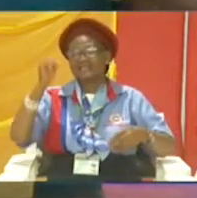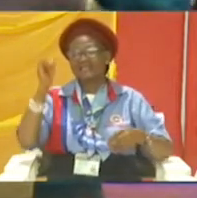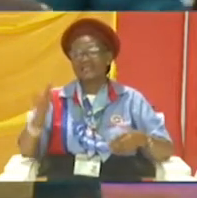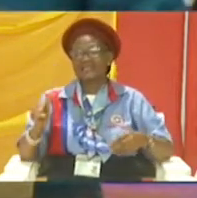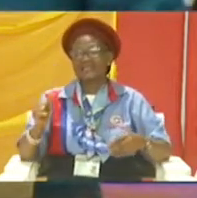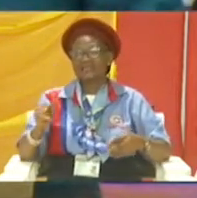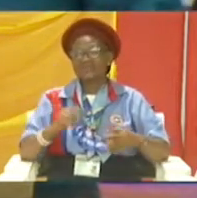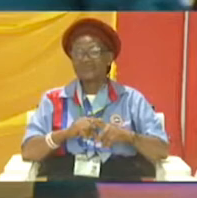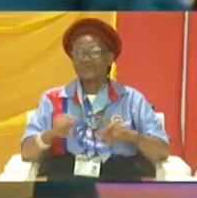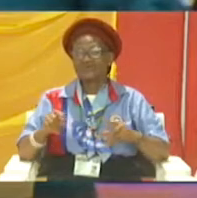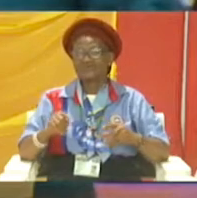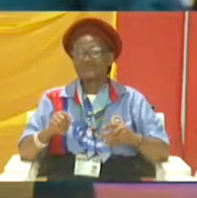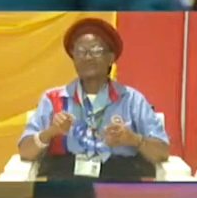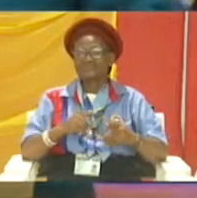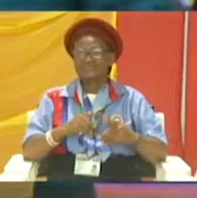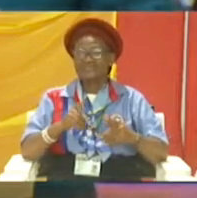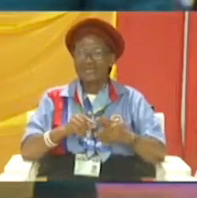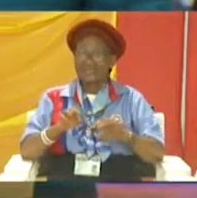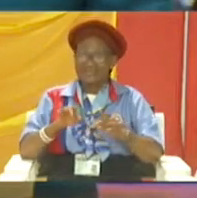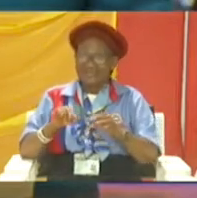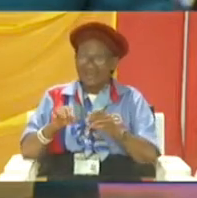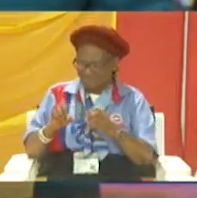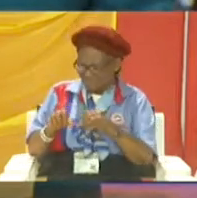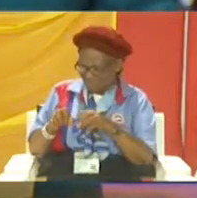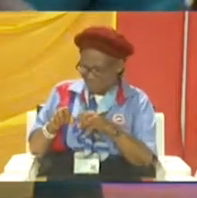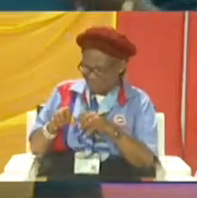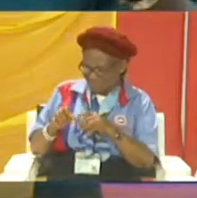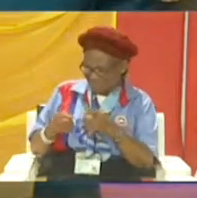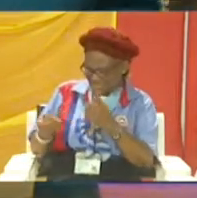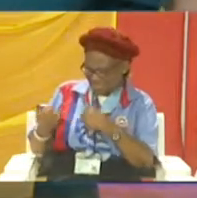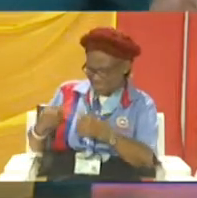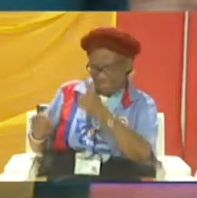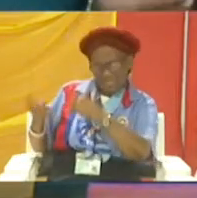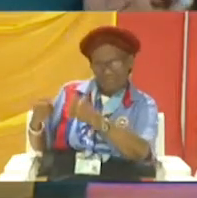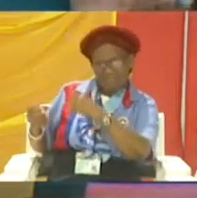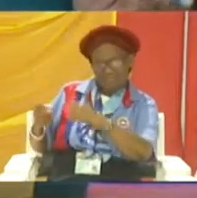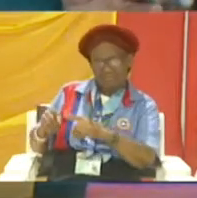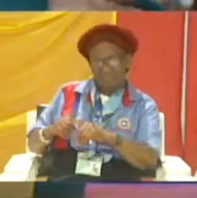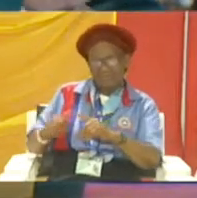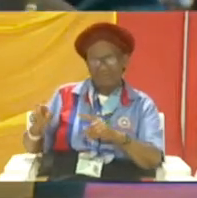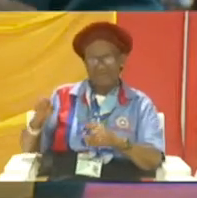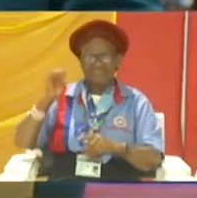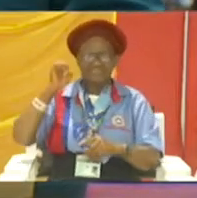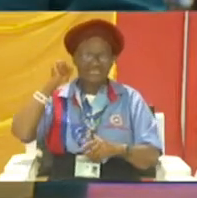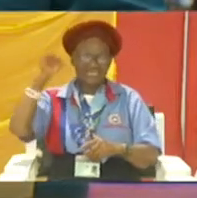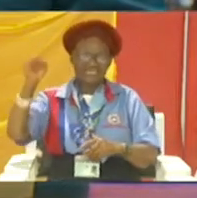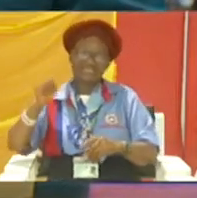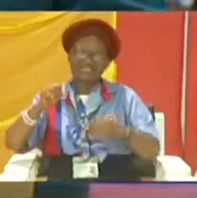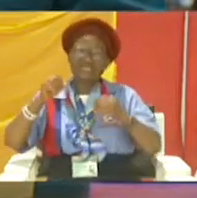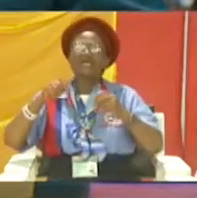But then leprosy came. But his jubilee